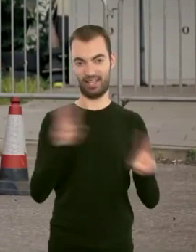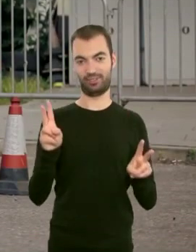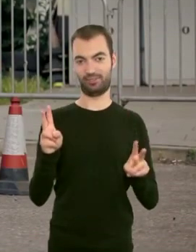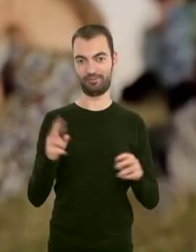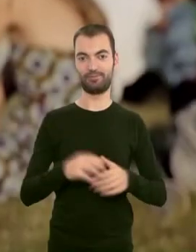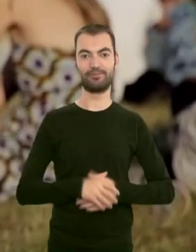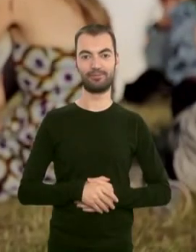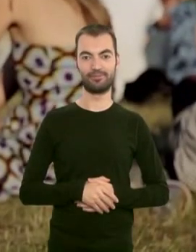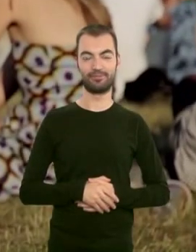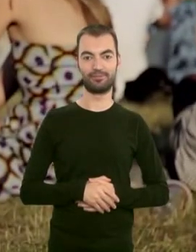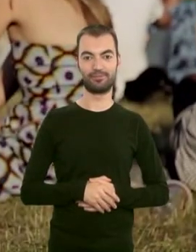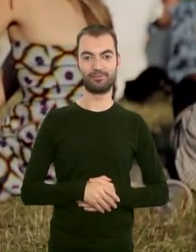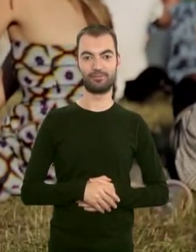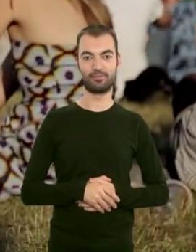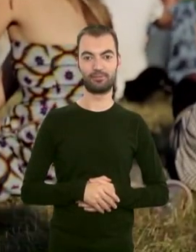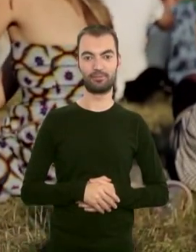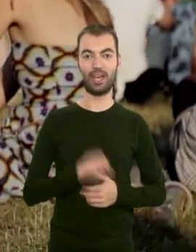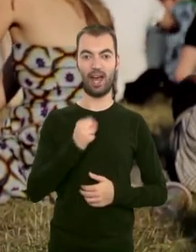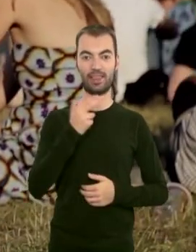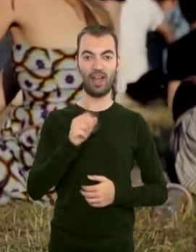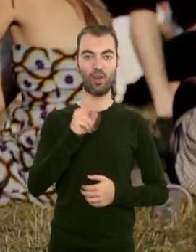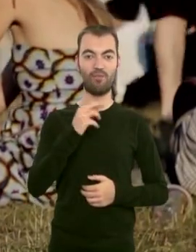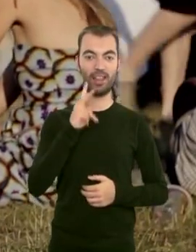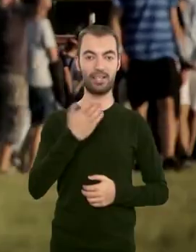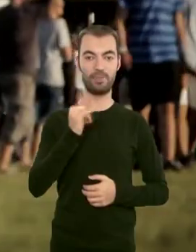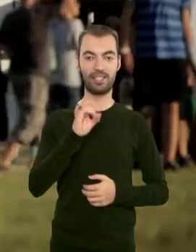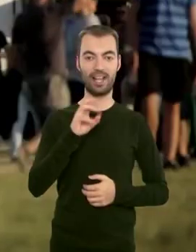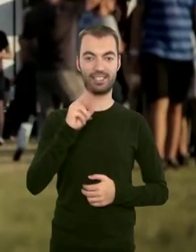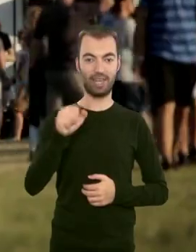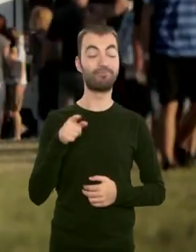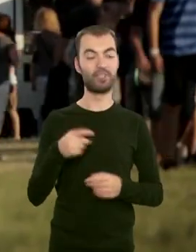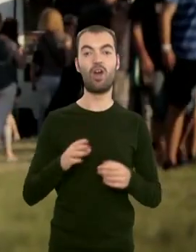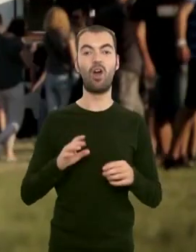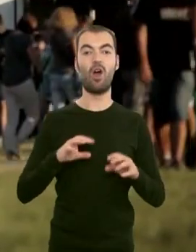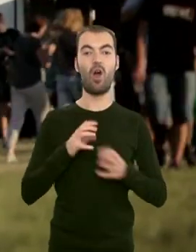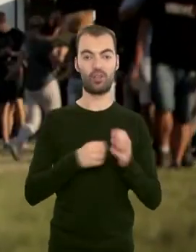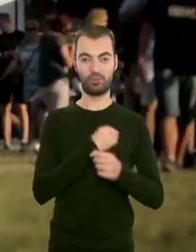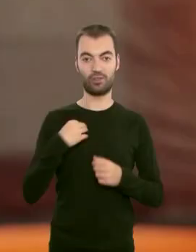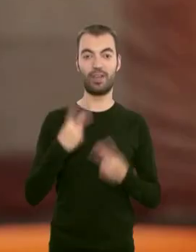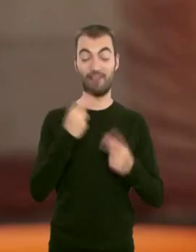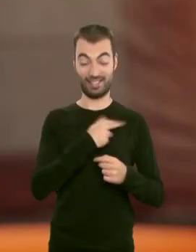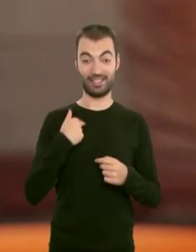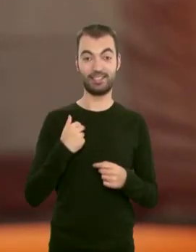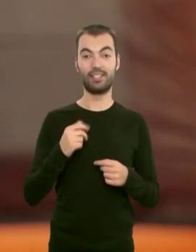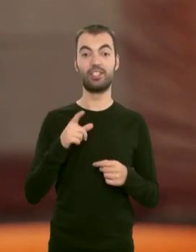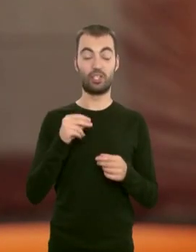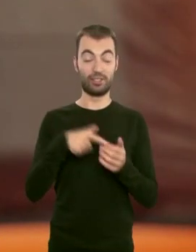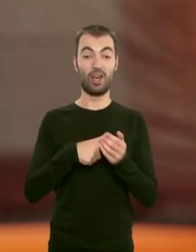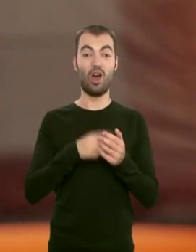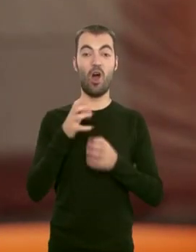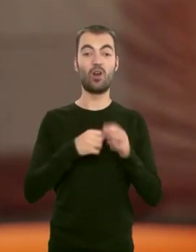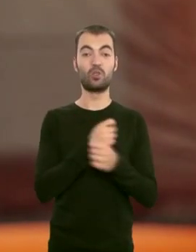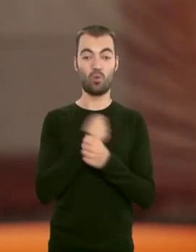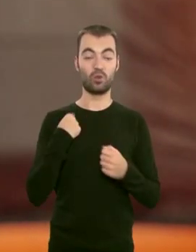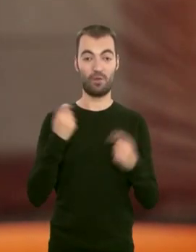with no disabilities. Anna Kowalik-Mizgalska, Orange Poland. is important for us that Orange Warsaw Festival